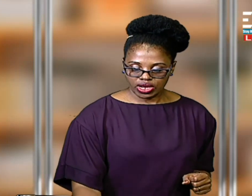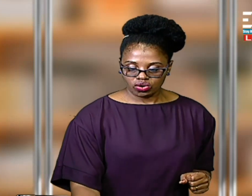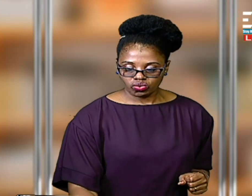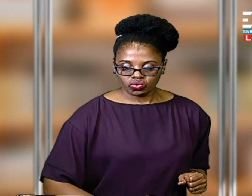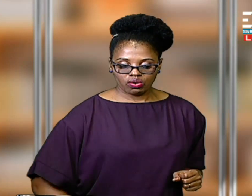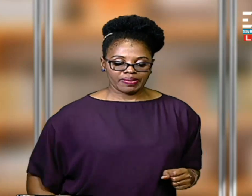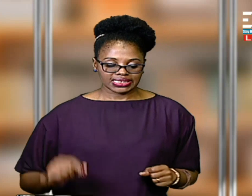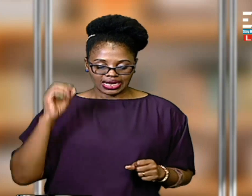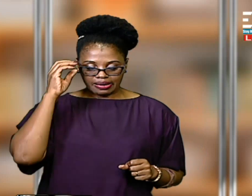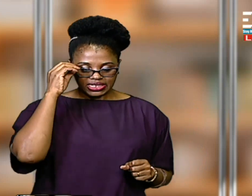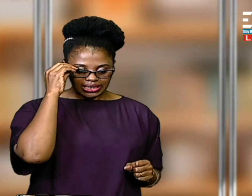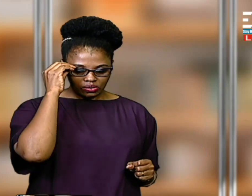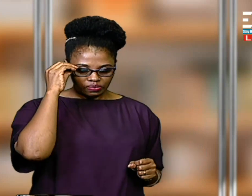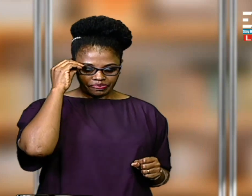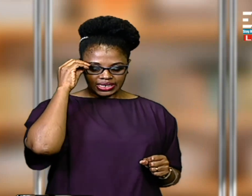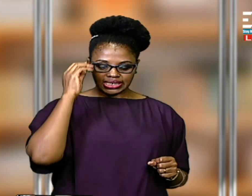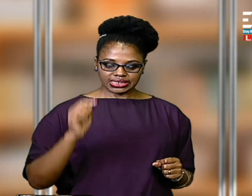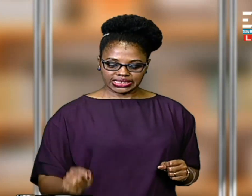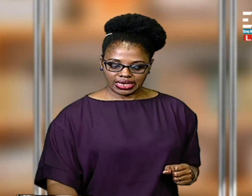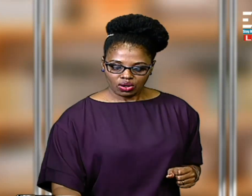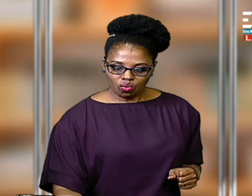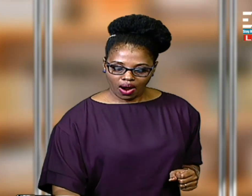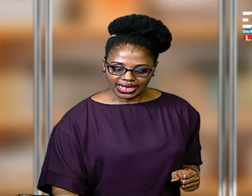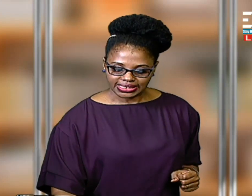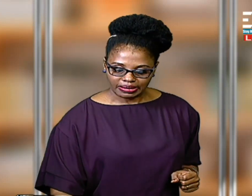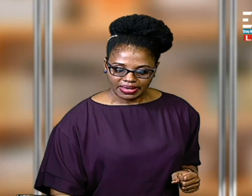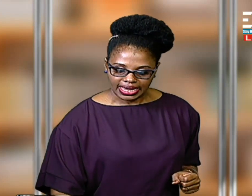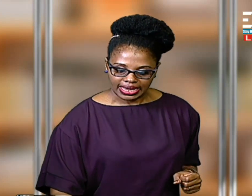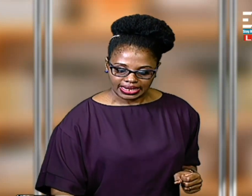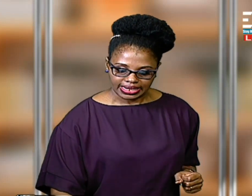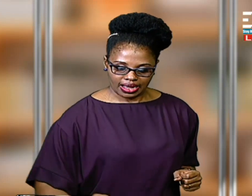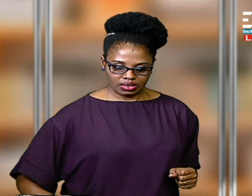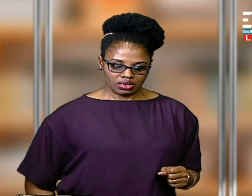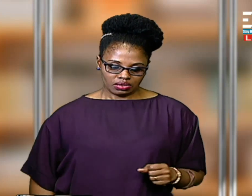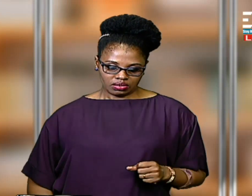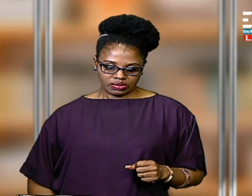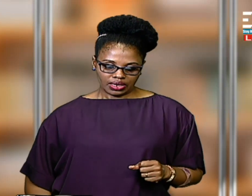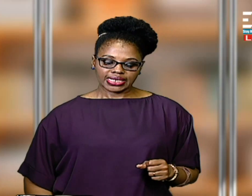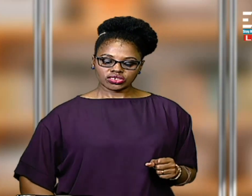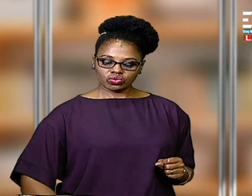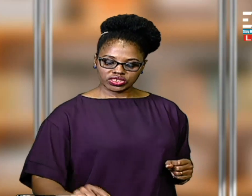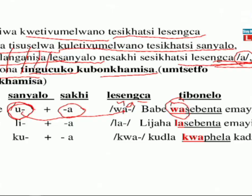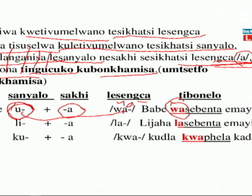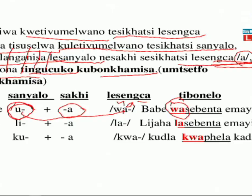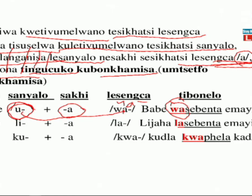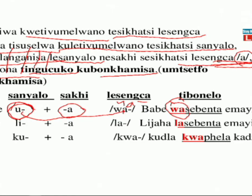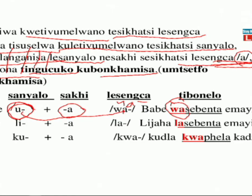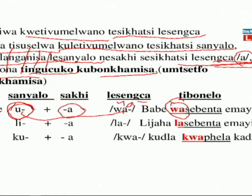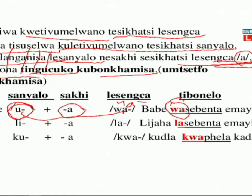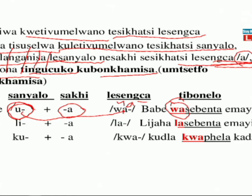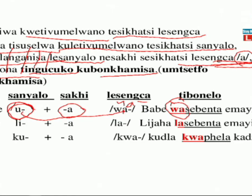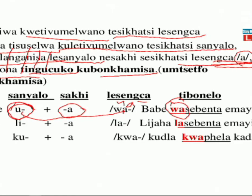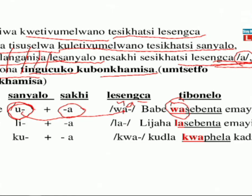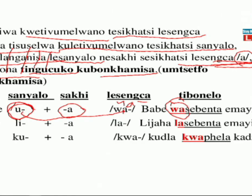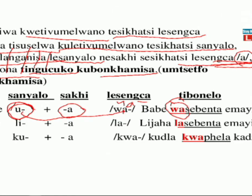Lo nguye lo loguquke waba ngisangamisa lo. Sesithi ke wasebenta. Asisho ukuthi